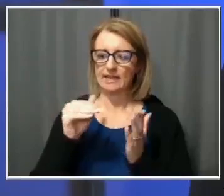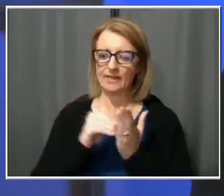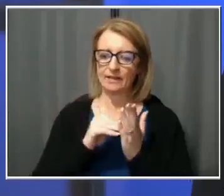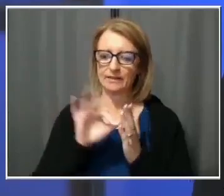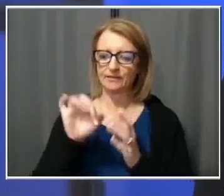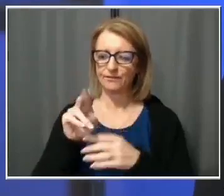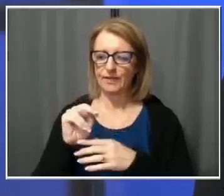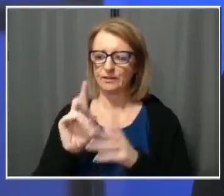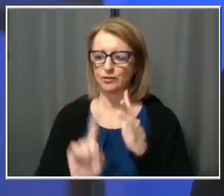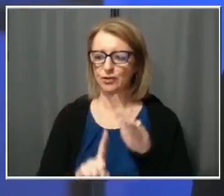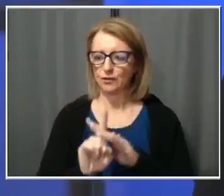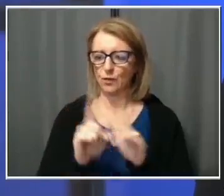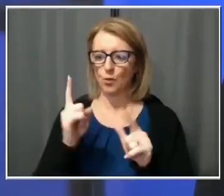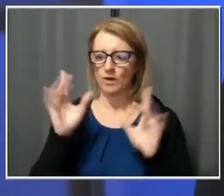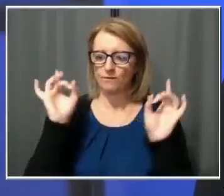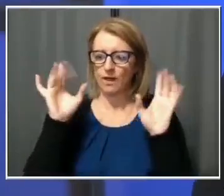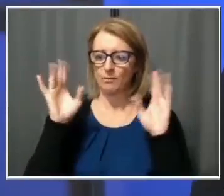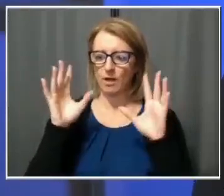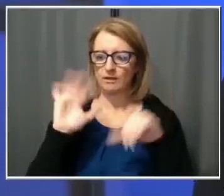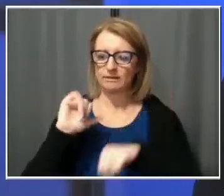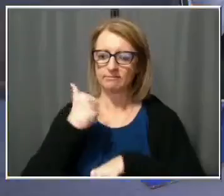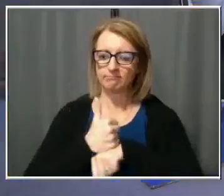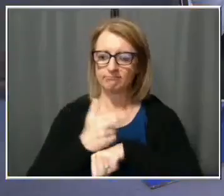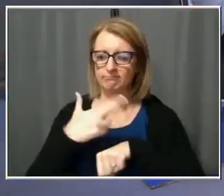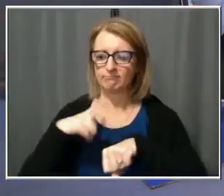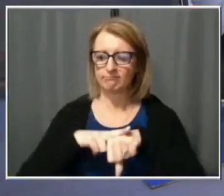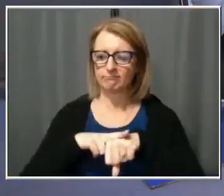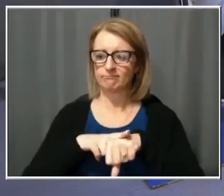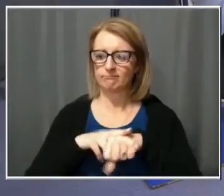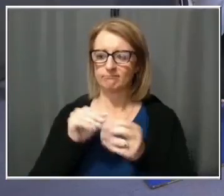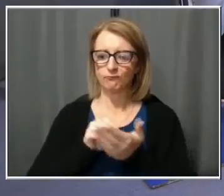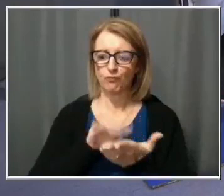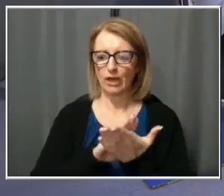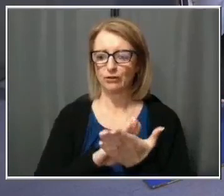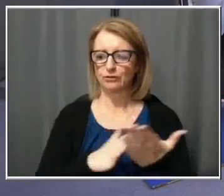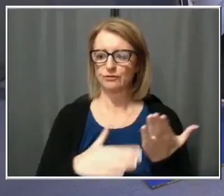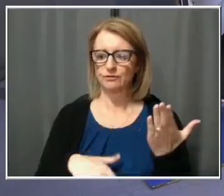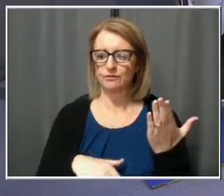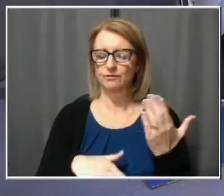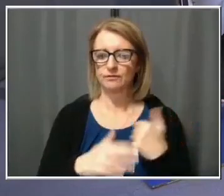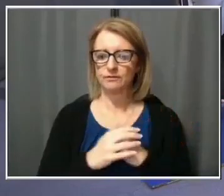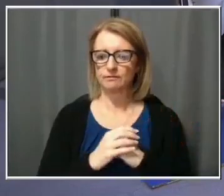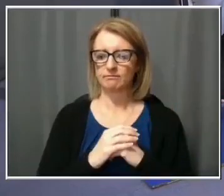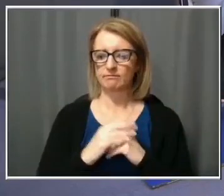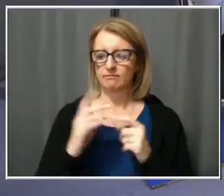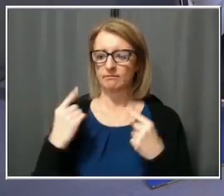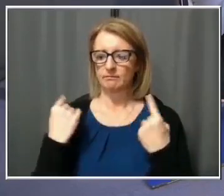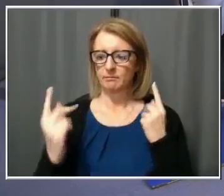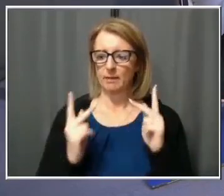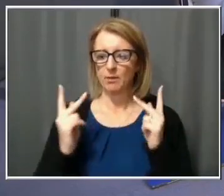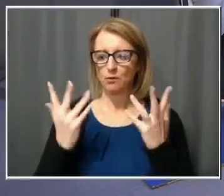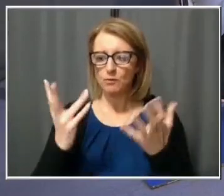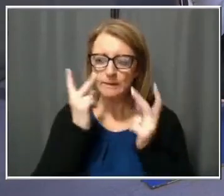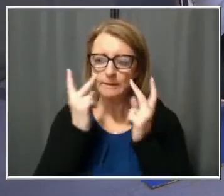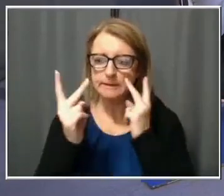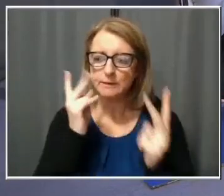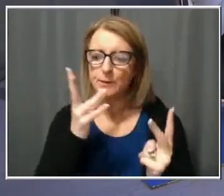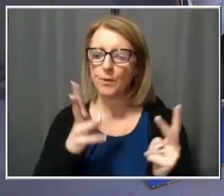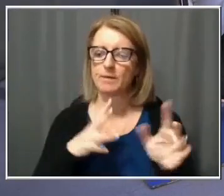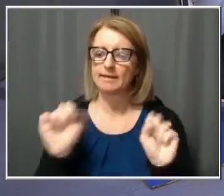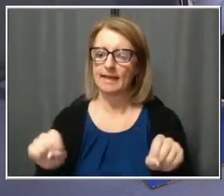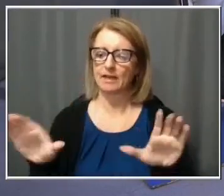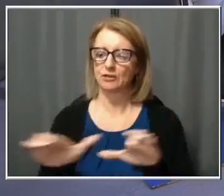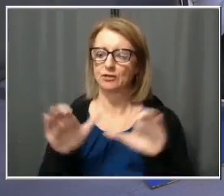one volleyball match just set a national record. So the desire and the hunger has always been there to see what our women can do. And I love you bringing